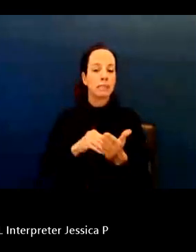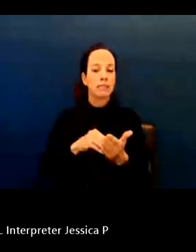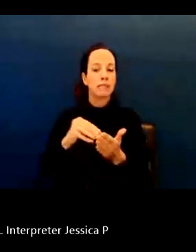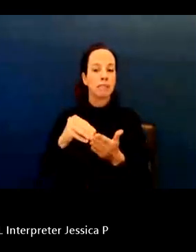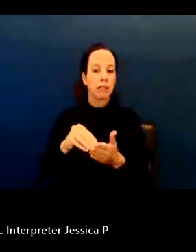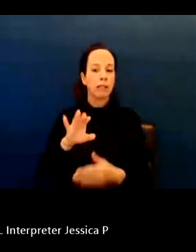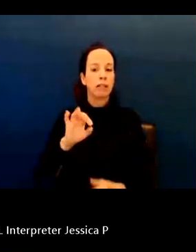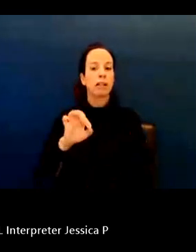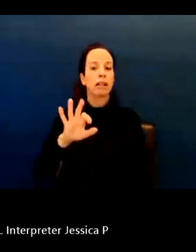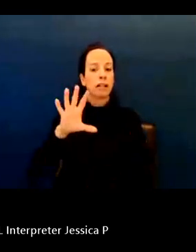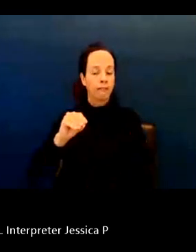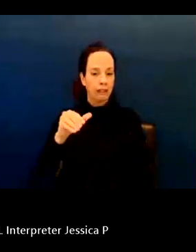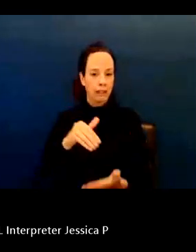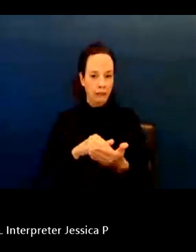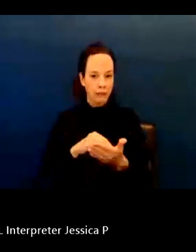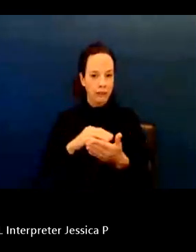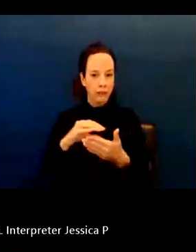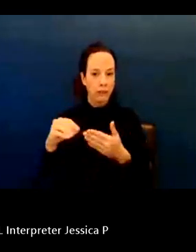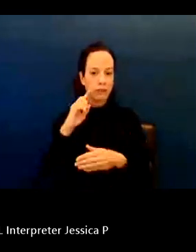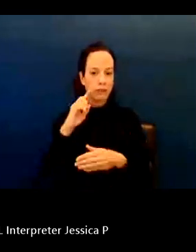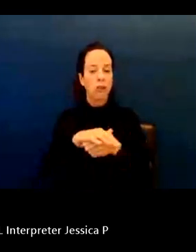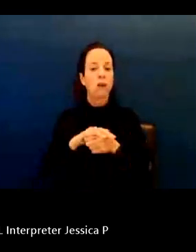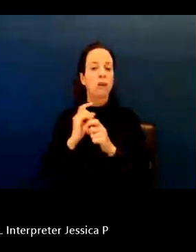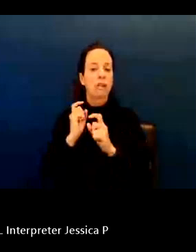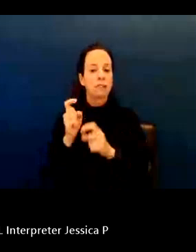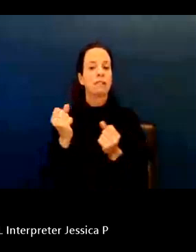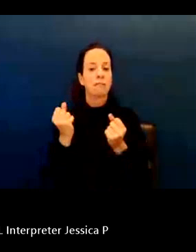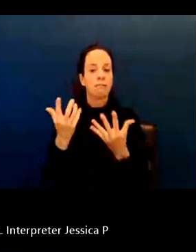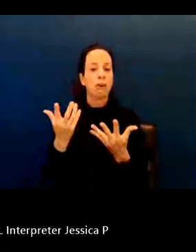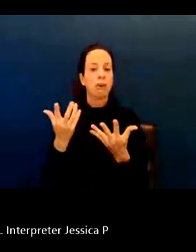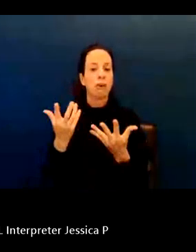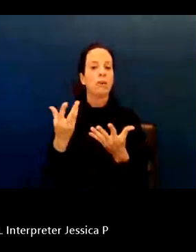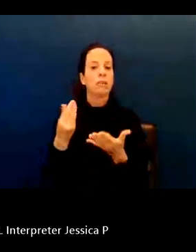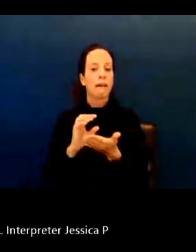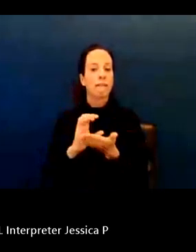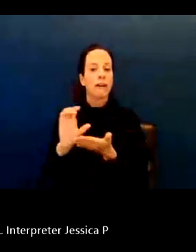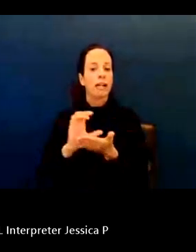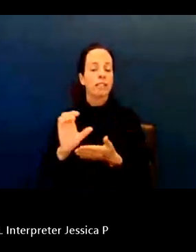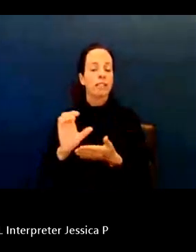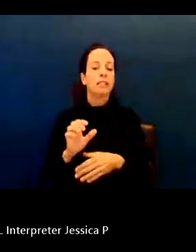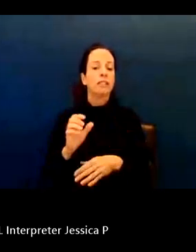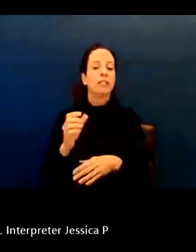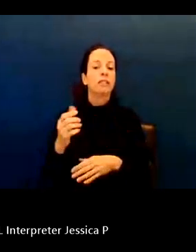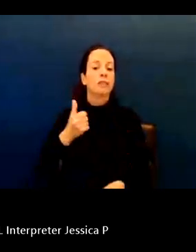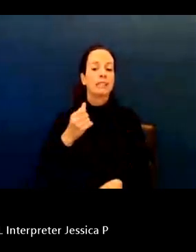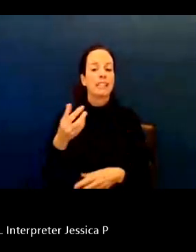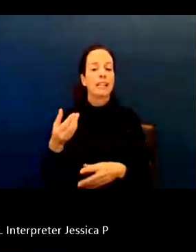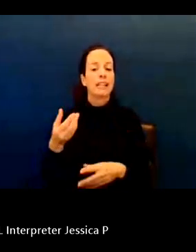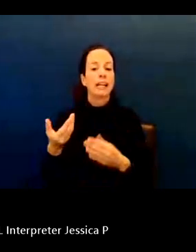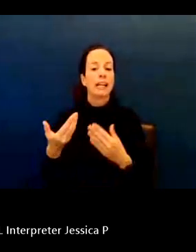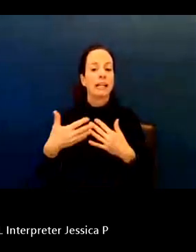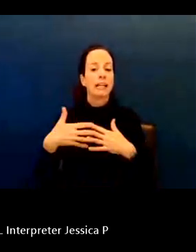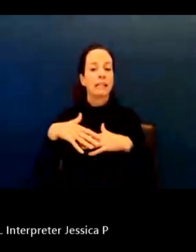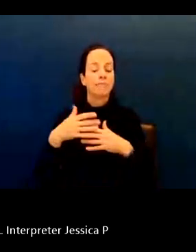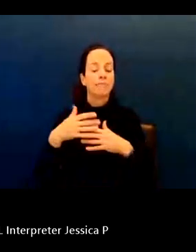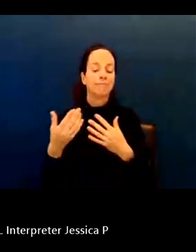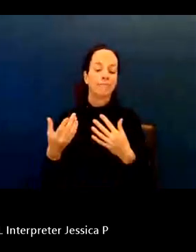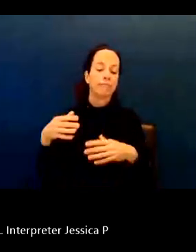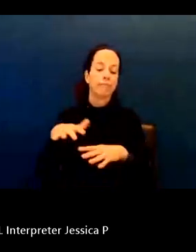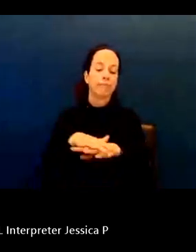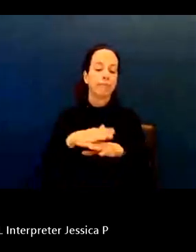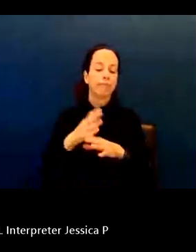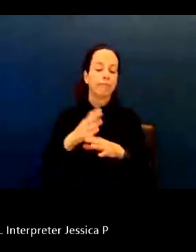$6,950,000 for the locally administered multi-funded transit and intercity rail capital program and Proposition 1A